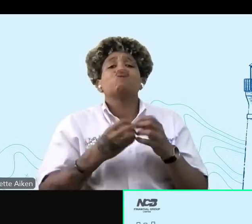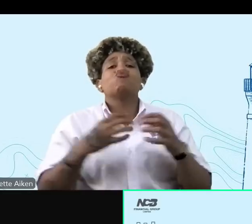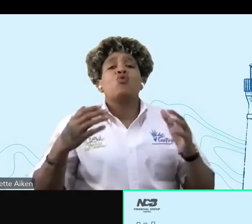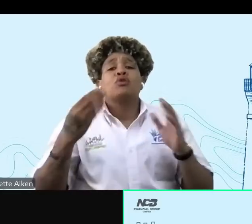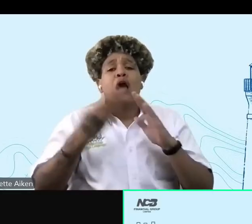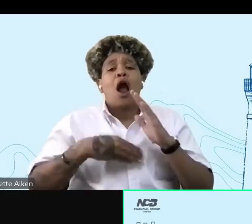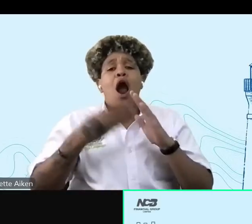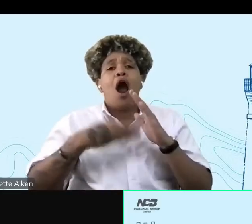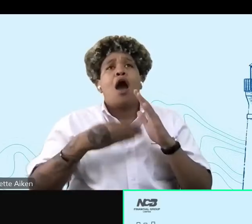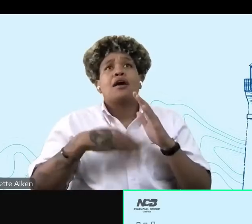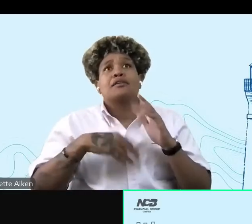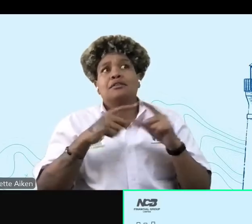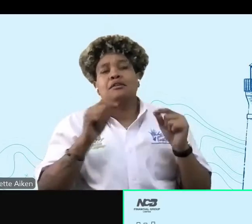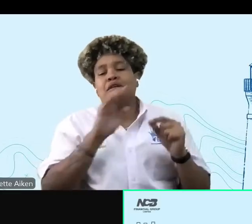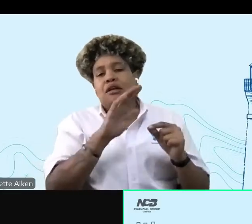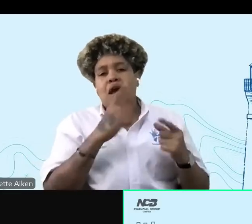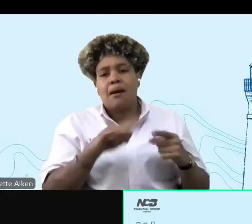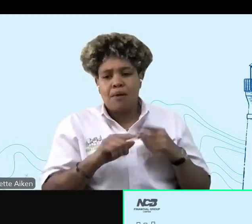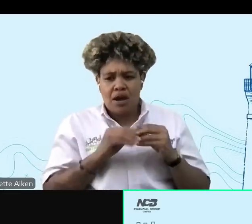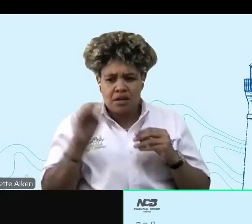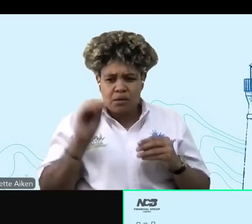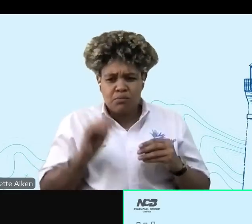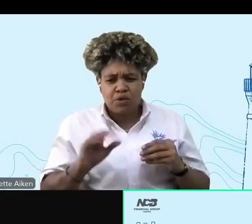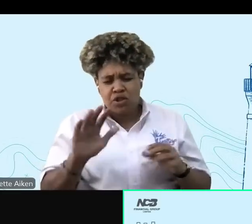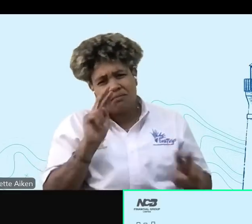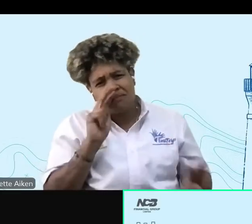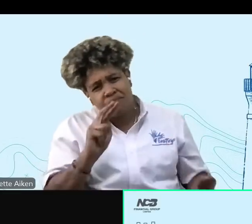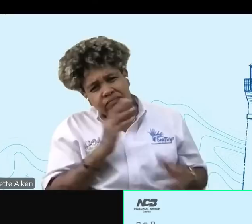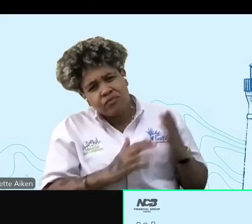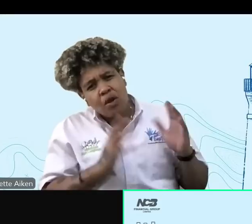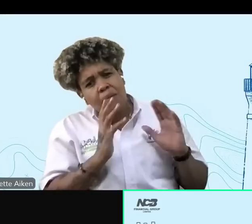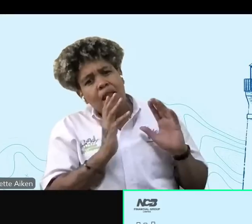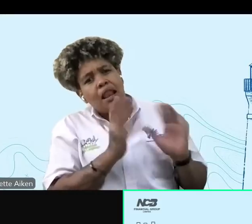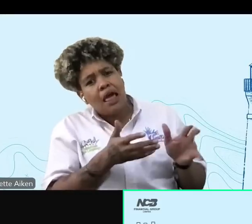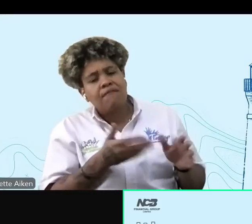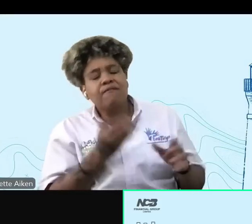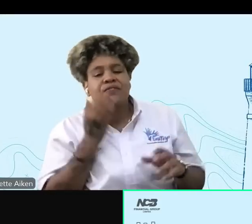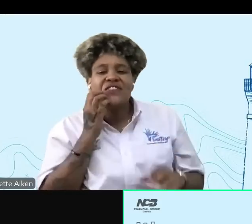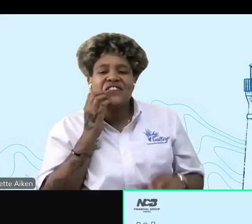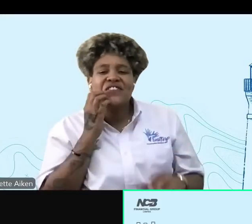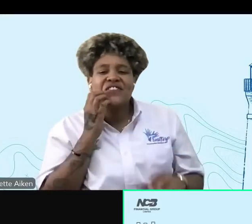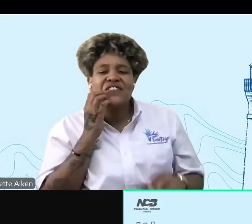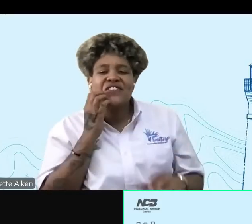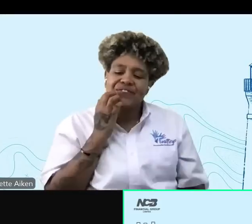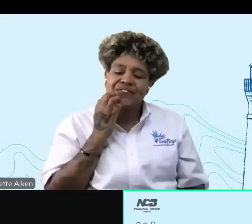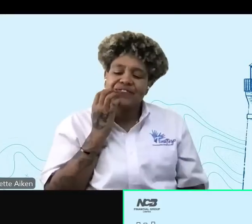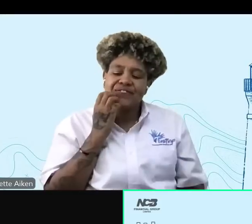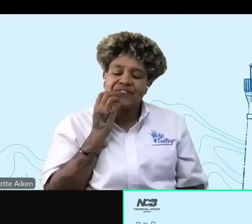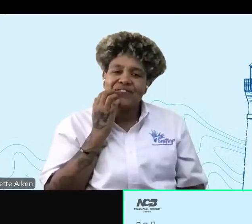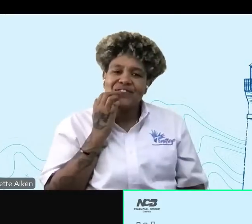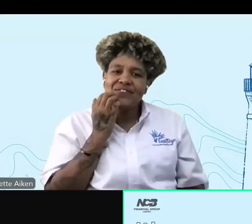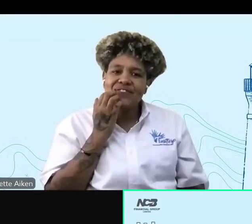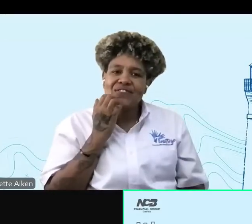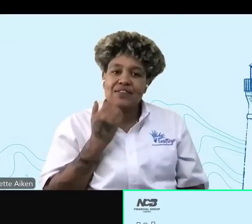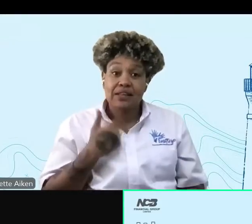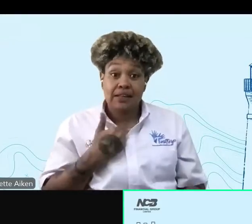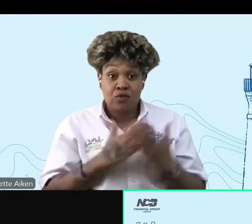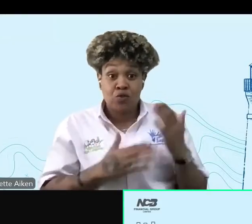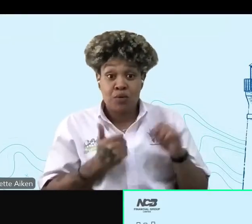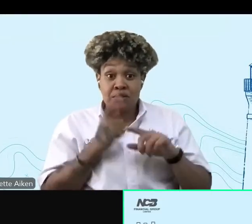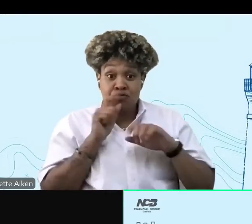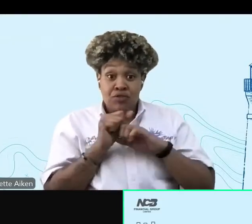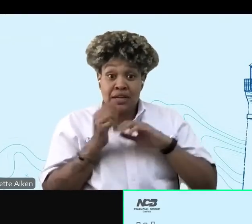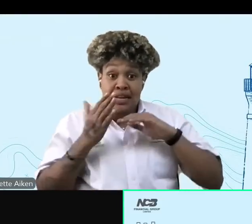card portfolio, but even on a percentage-wise, there's been some lift. There has been some